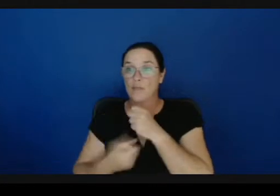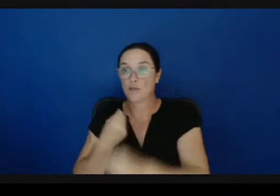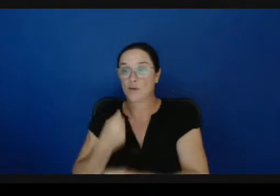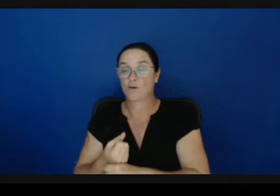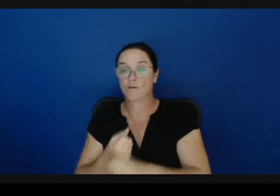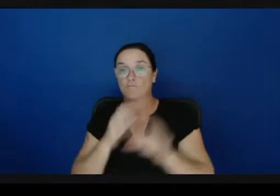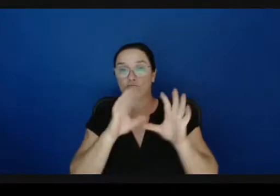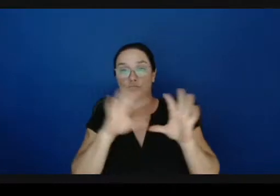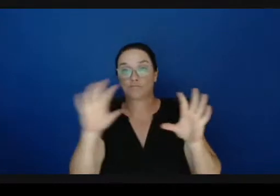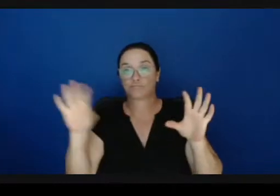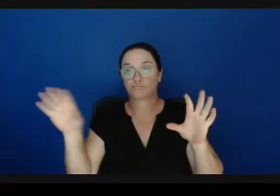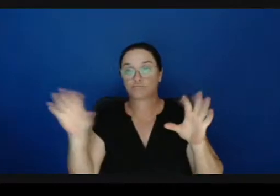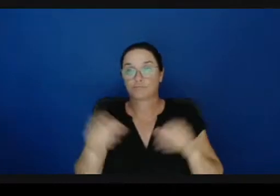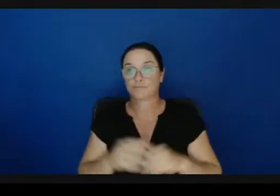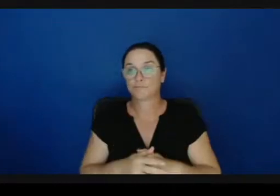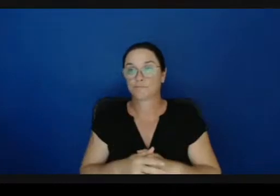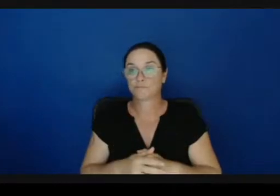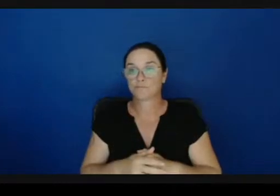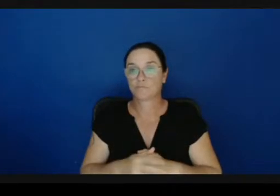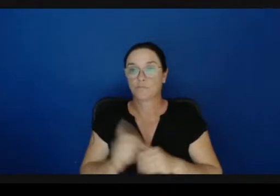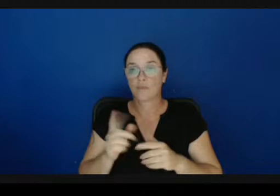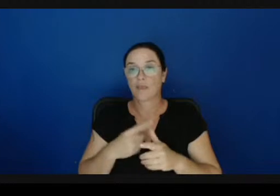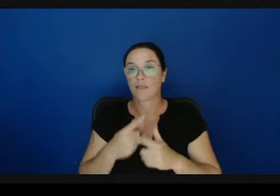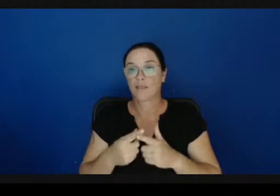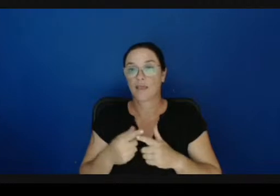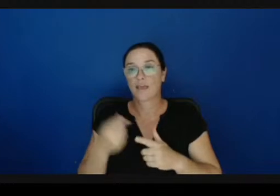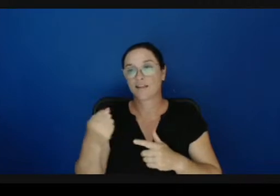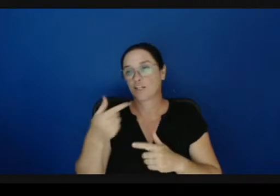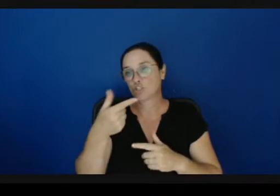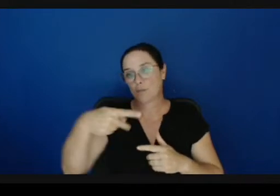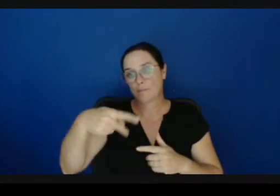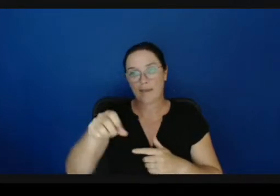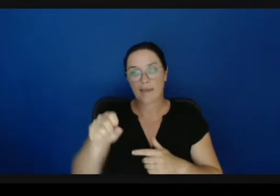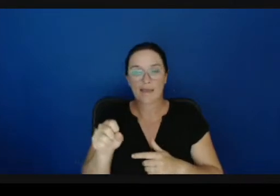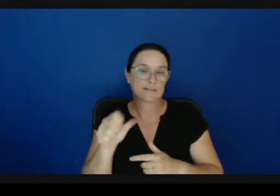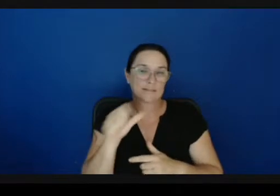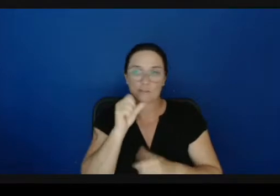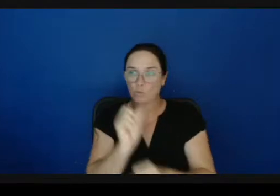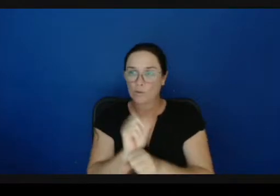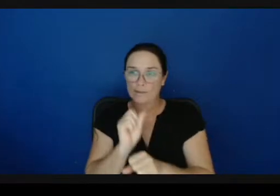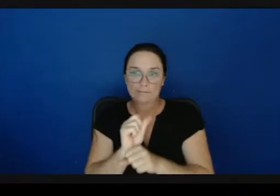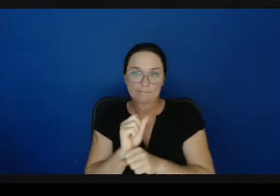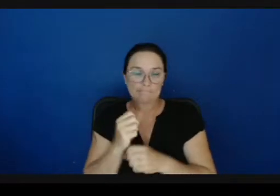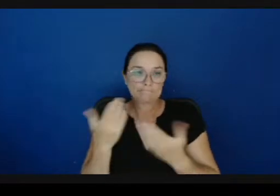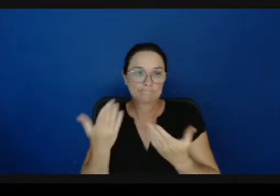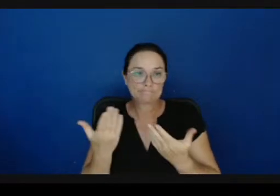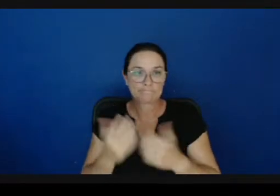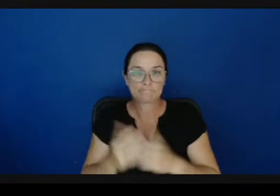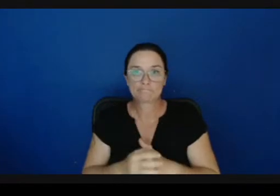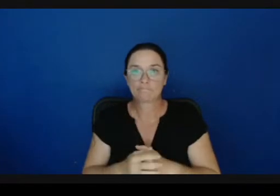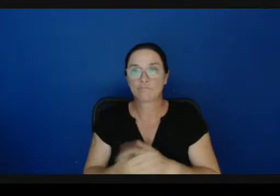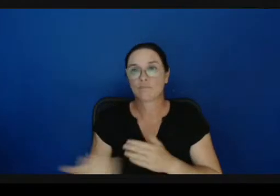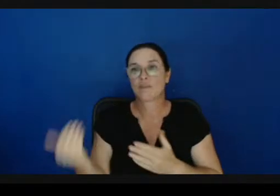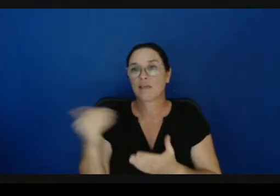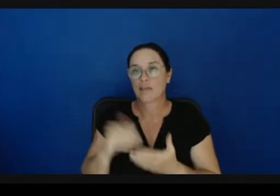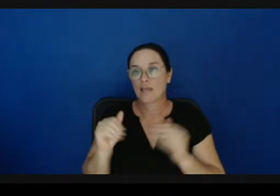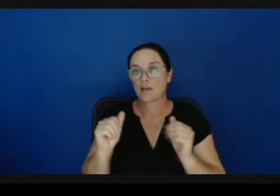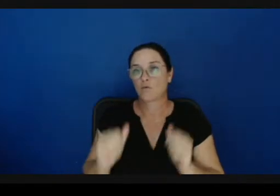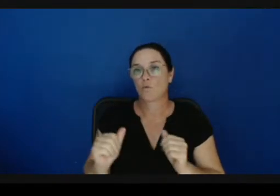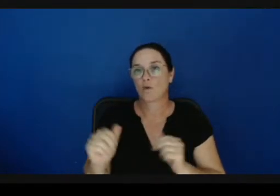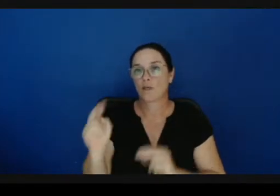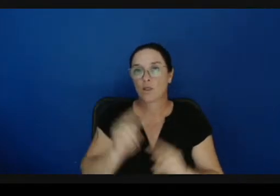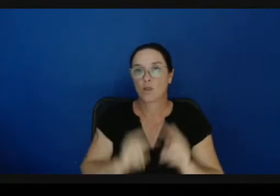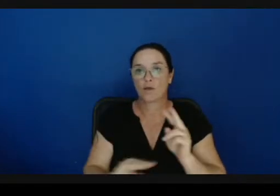I'll just show this quickly. And as well, our GPS on Mauna Loa is out. But again, we can come to